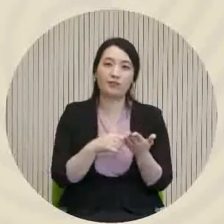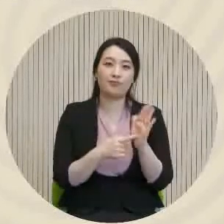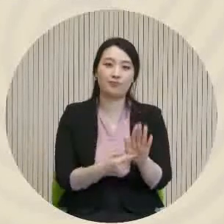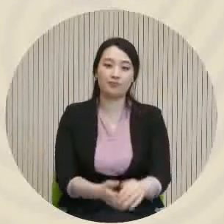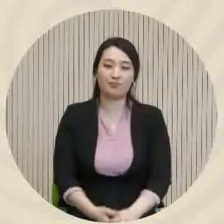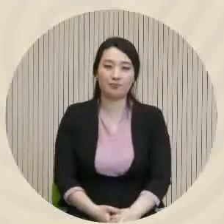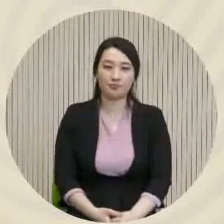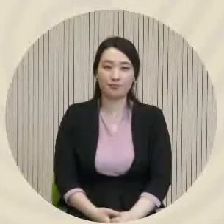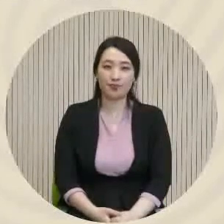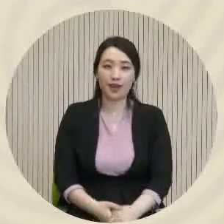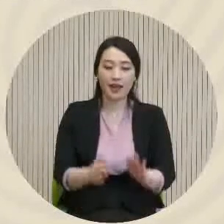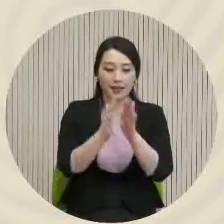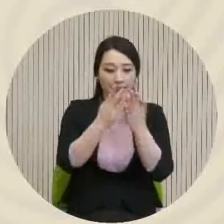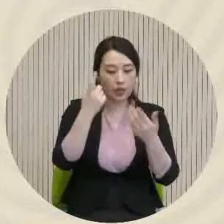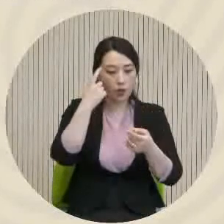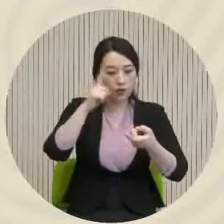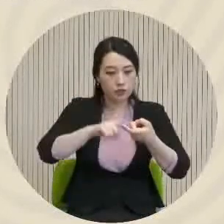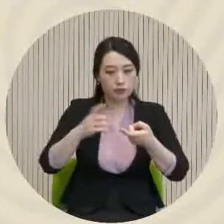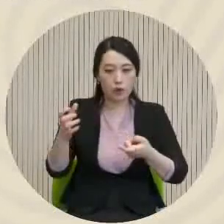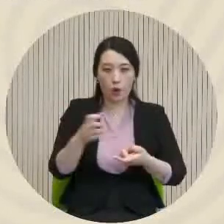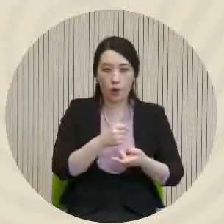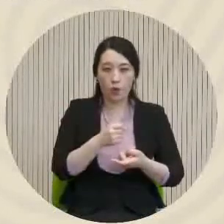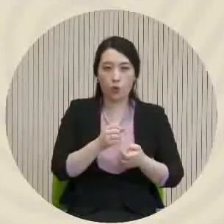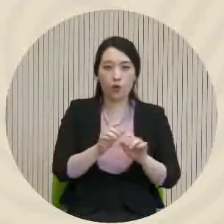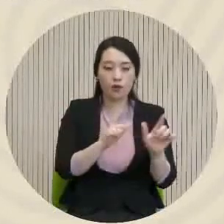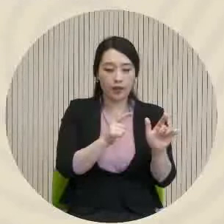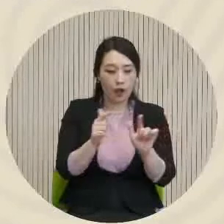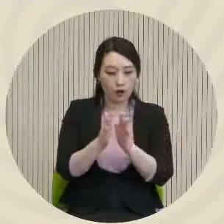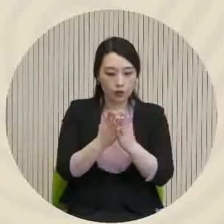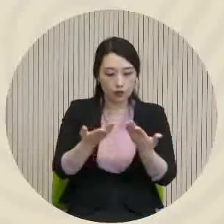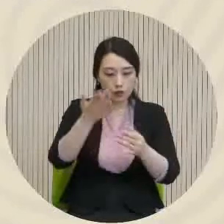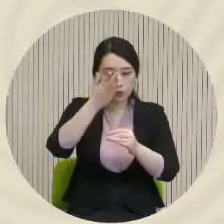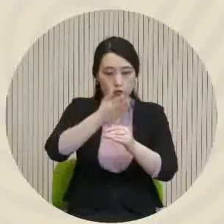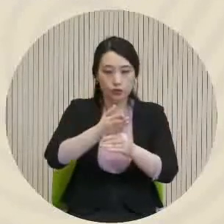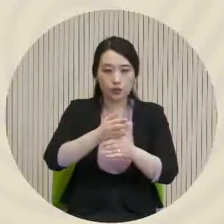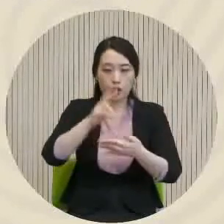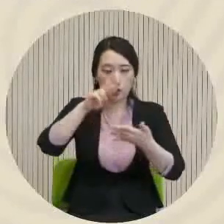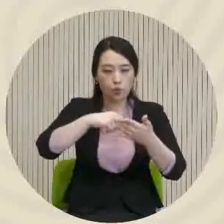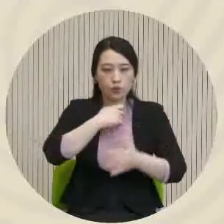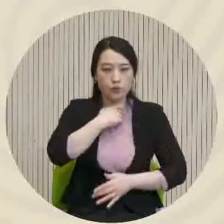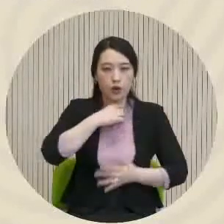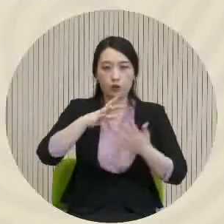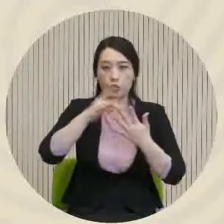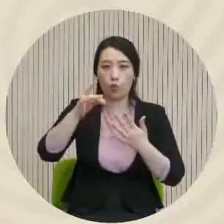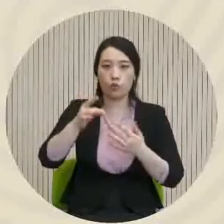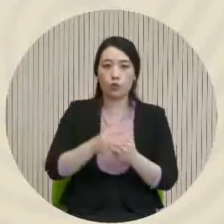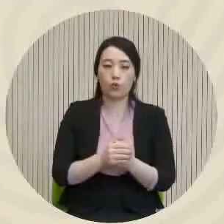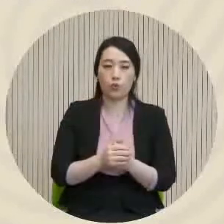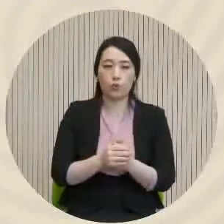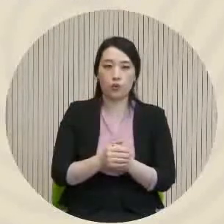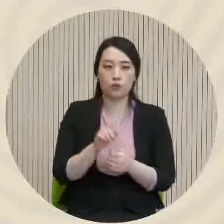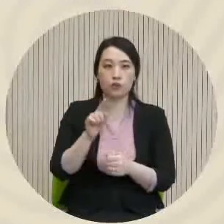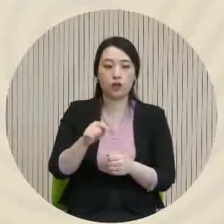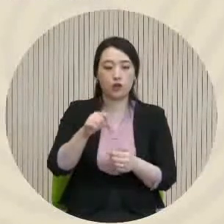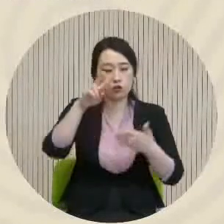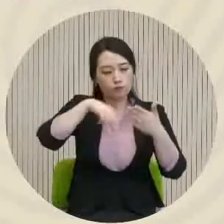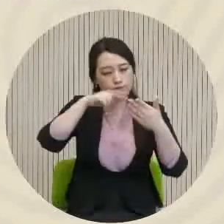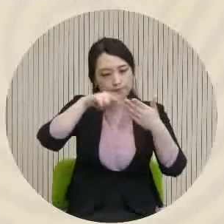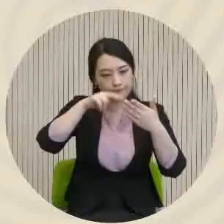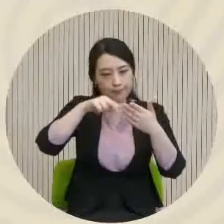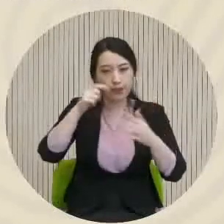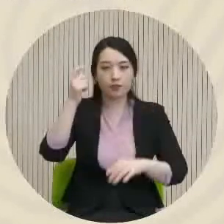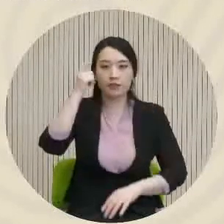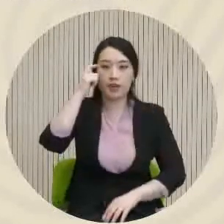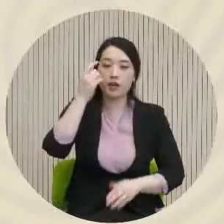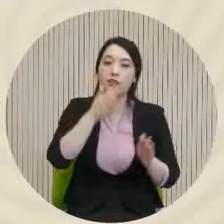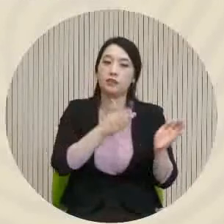the librarian is important to help children interested in books and choose books what they want